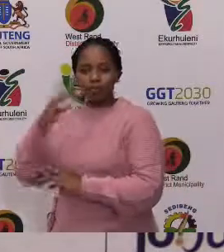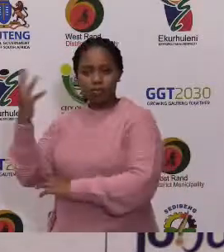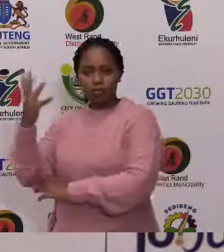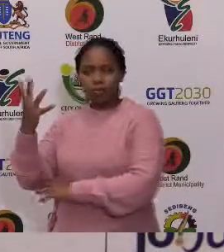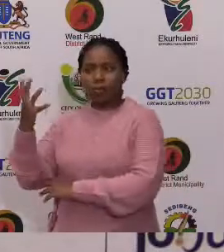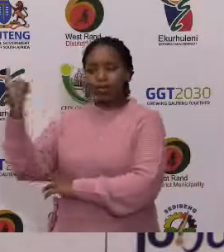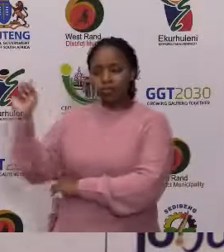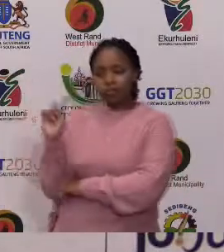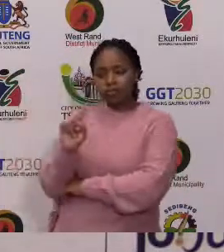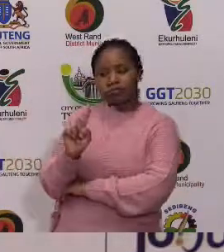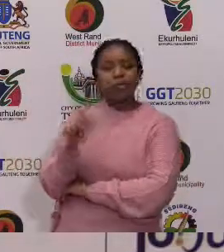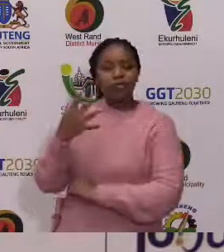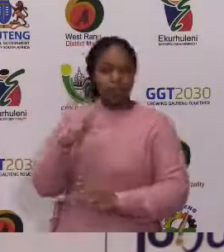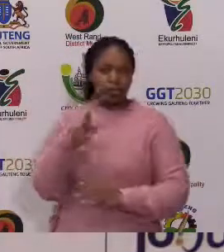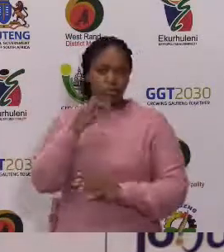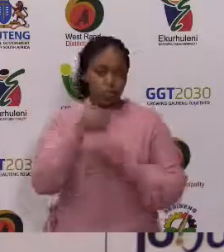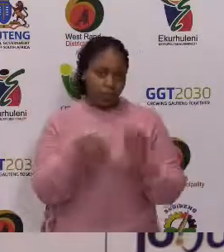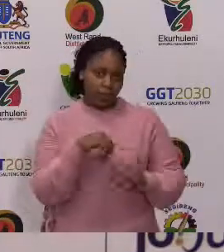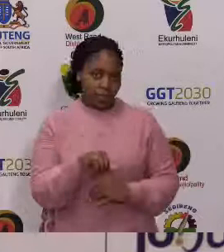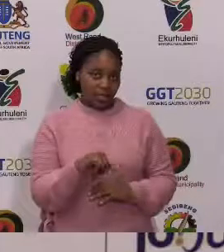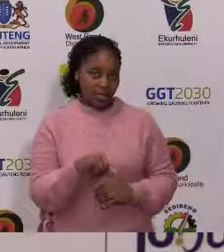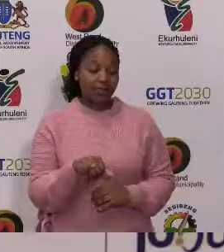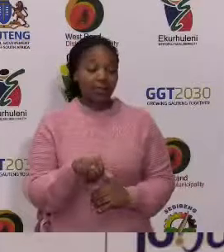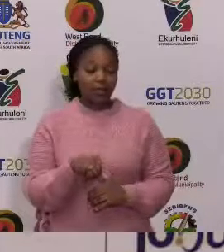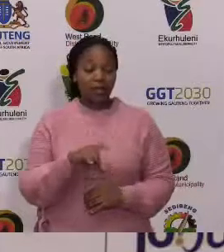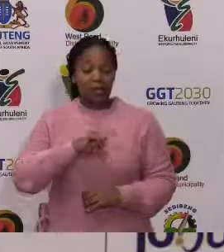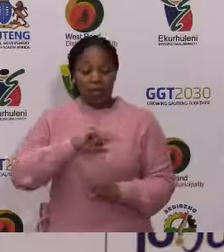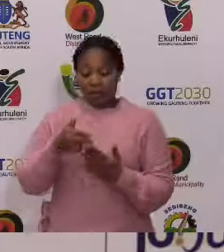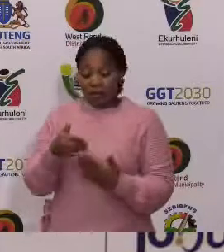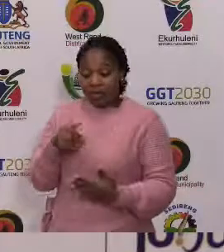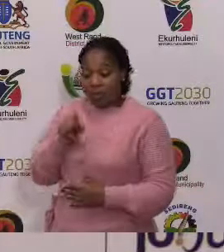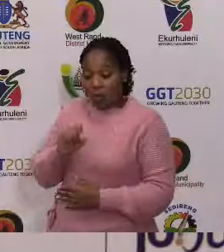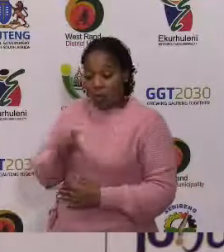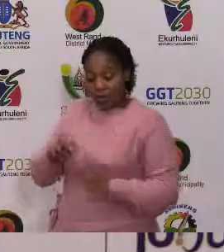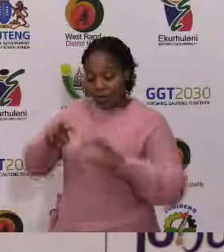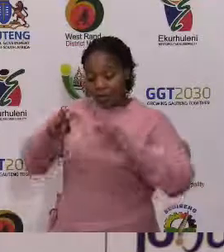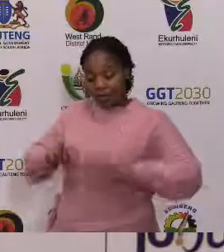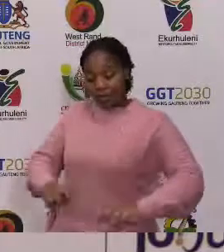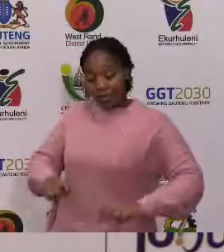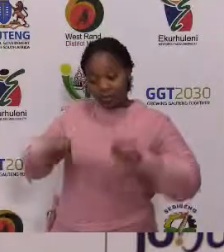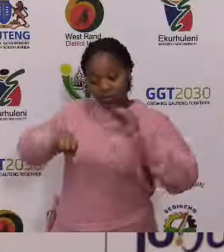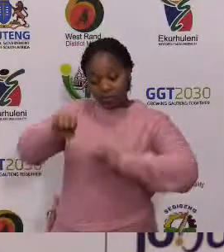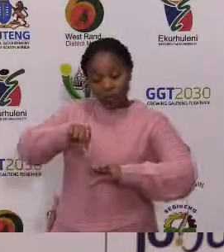that before the seroprevalence study was done,